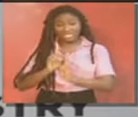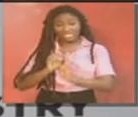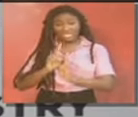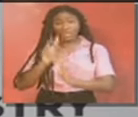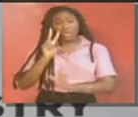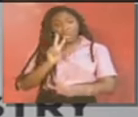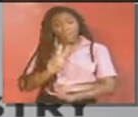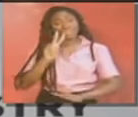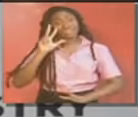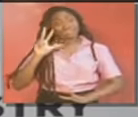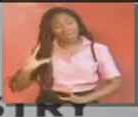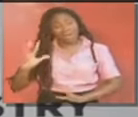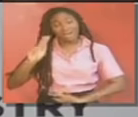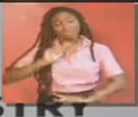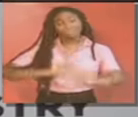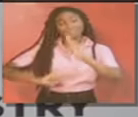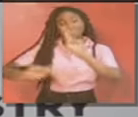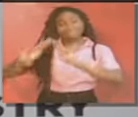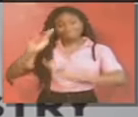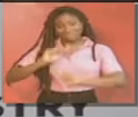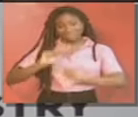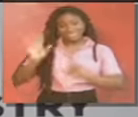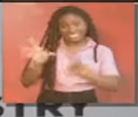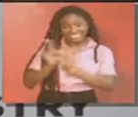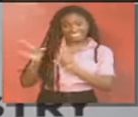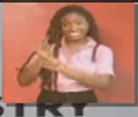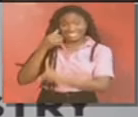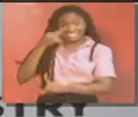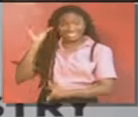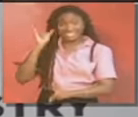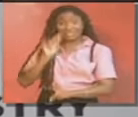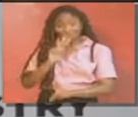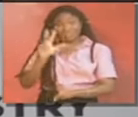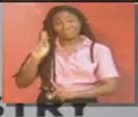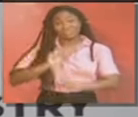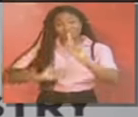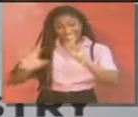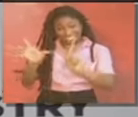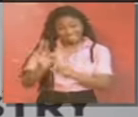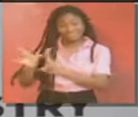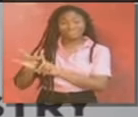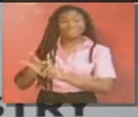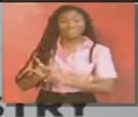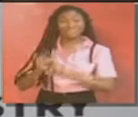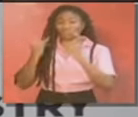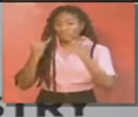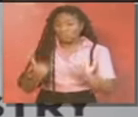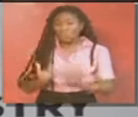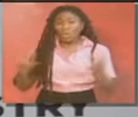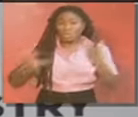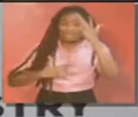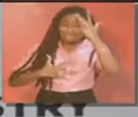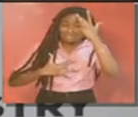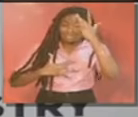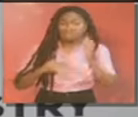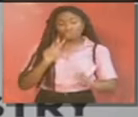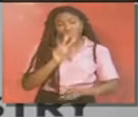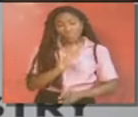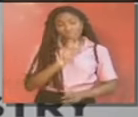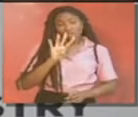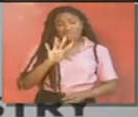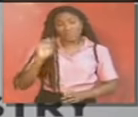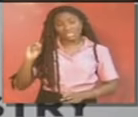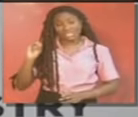confirmed cases of COVID-19, taking the active number of cases to 240. These cases